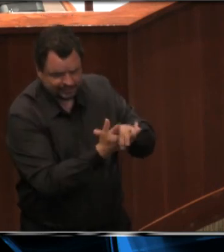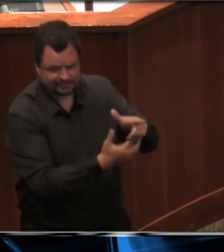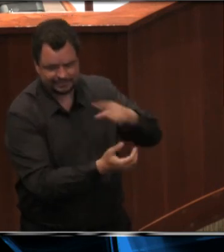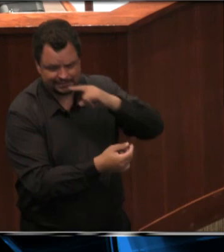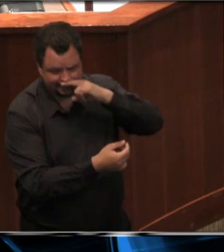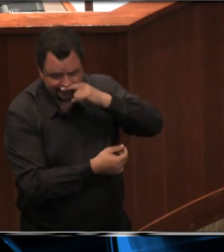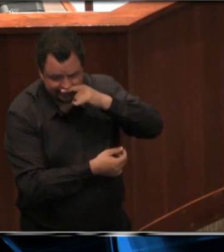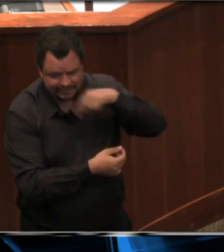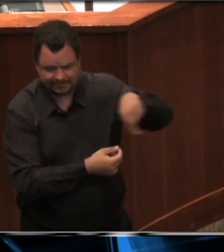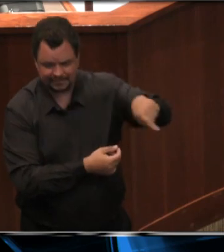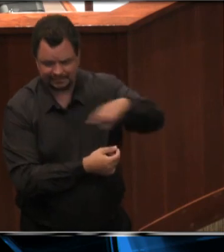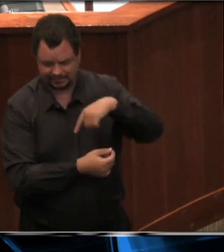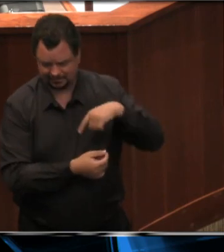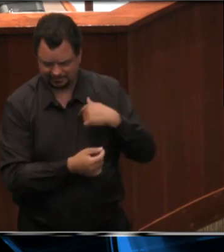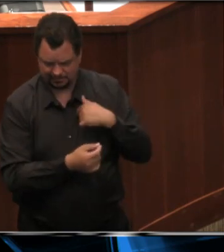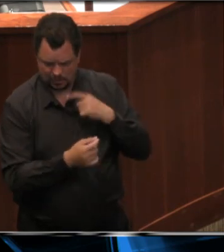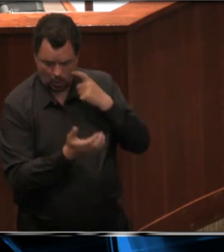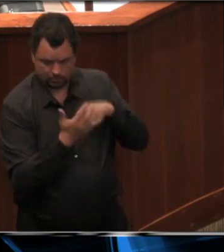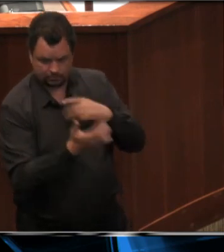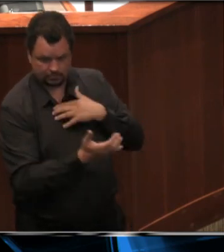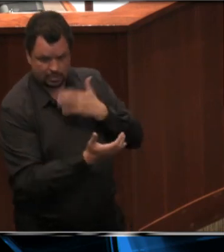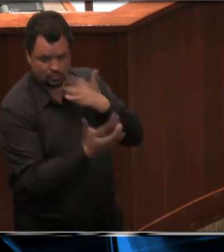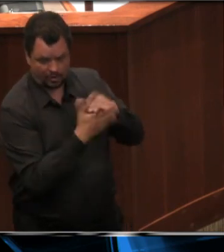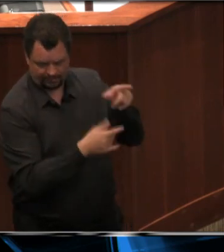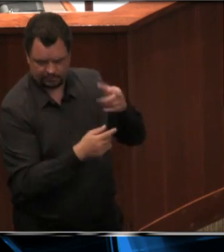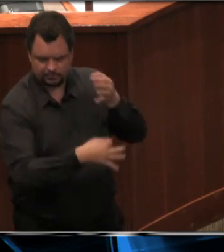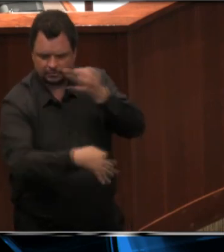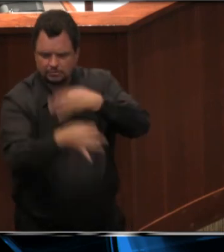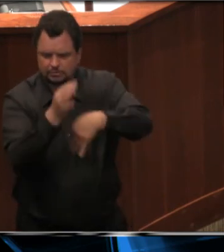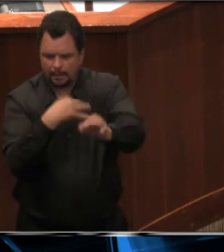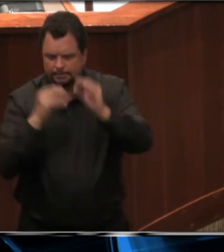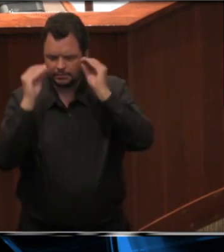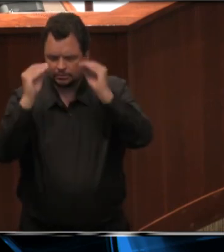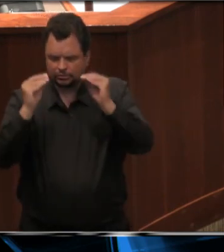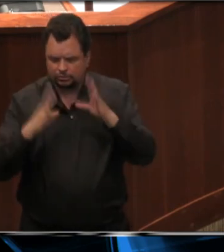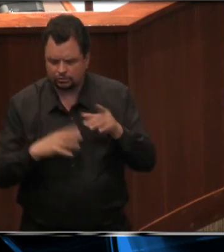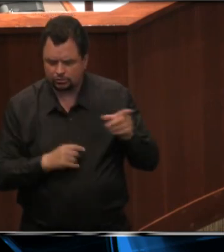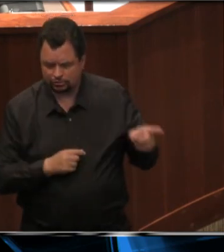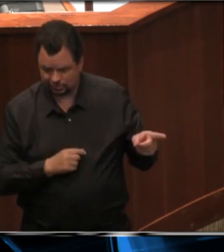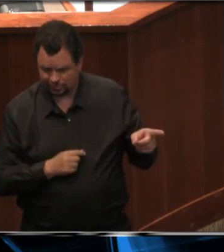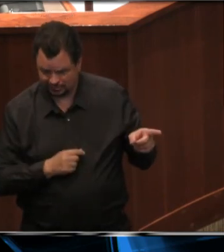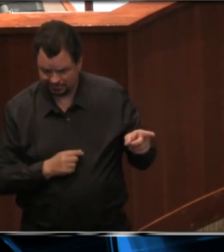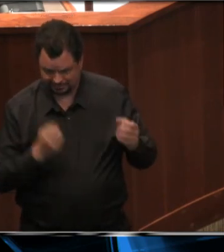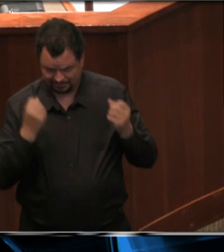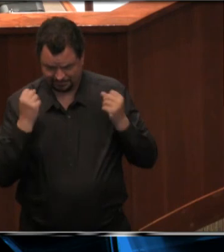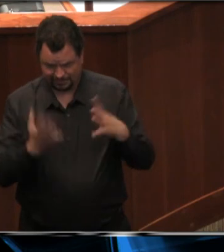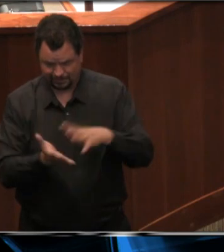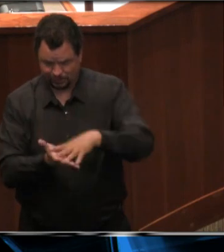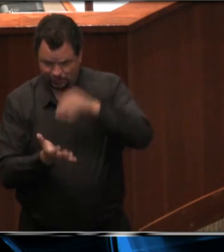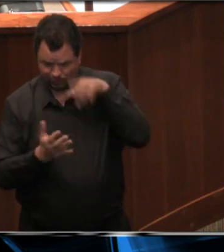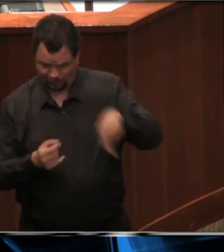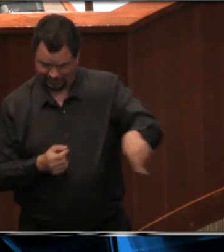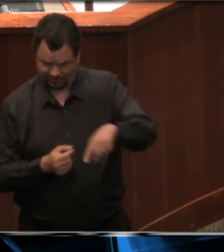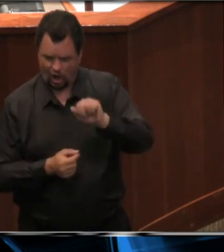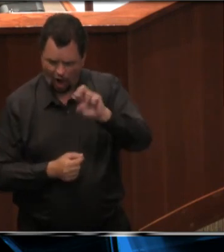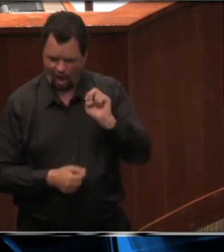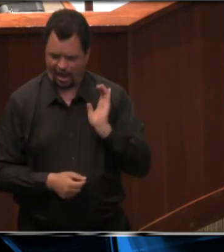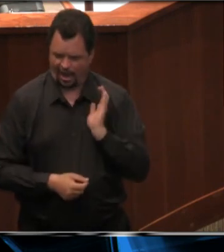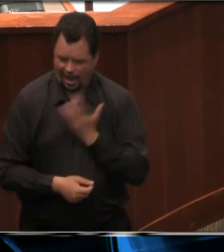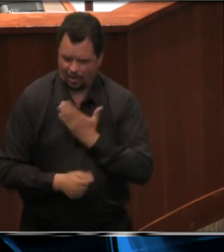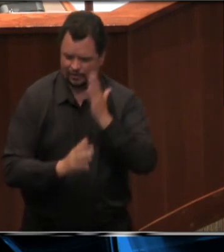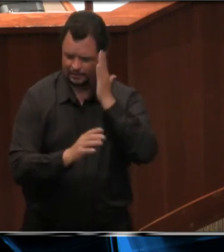support our teachers as our students are the future. And how grateful again I am for